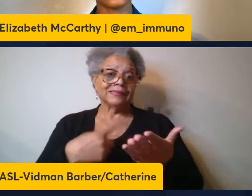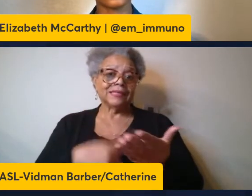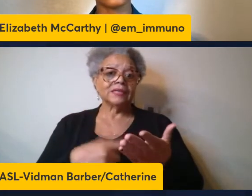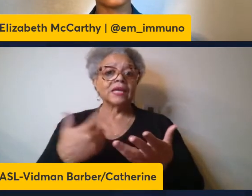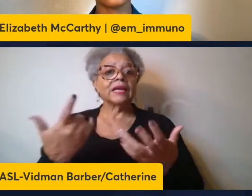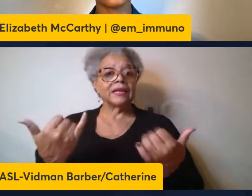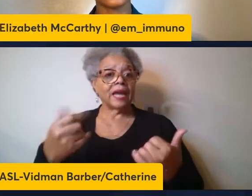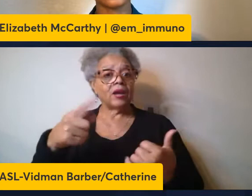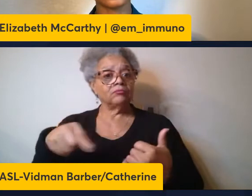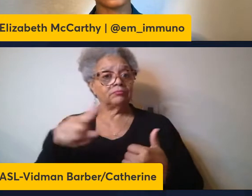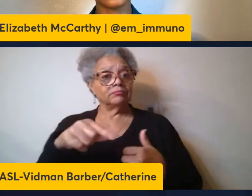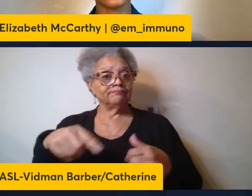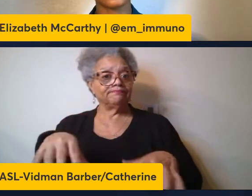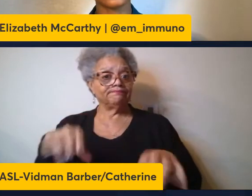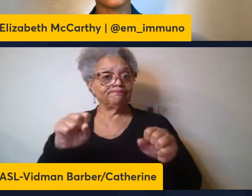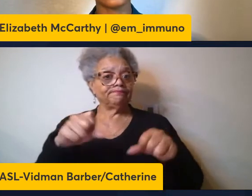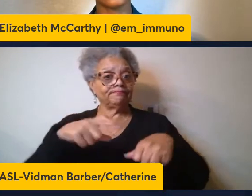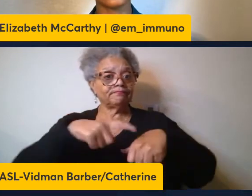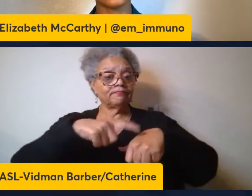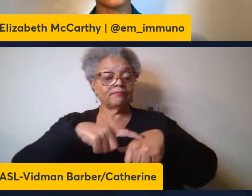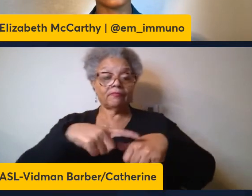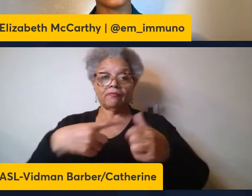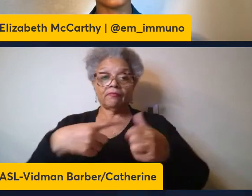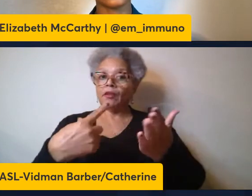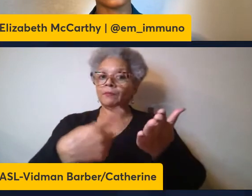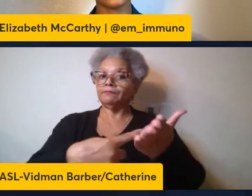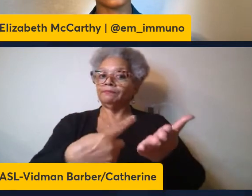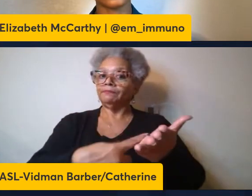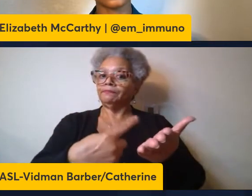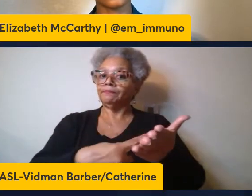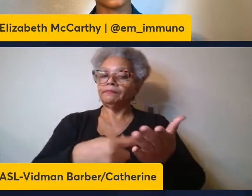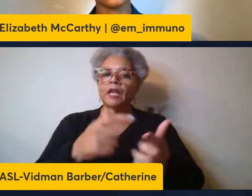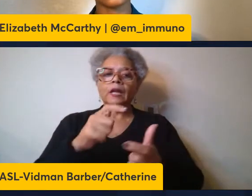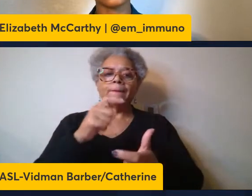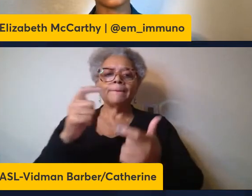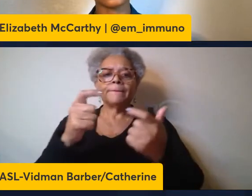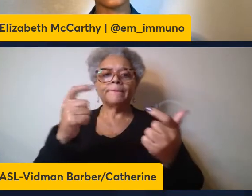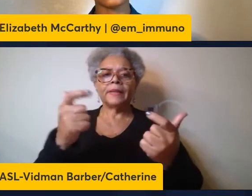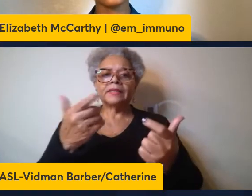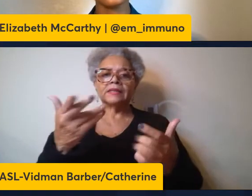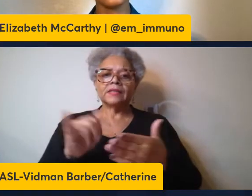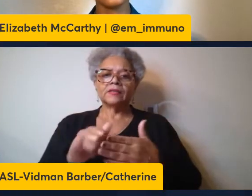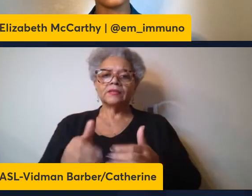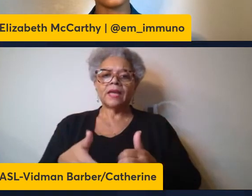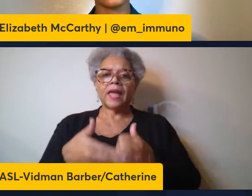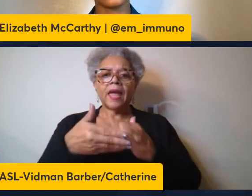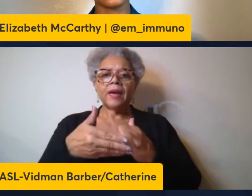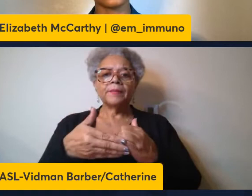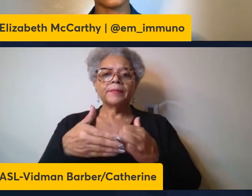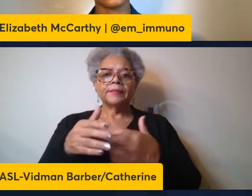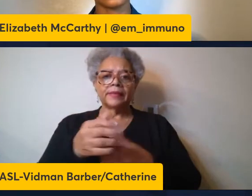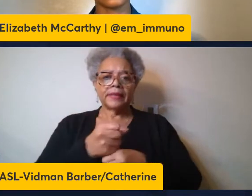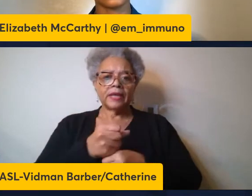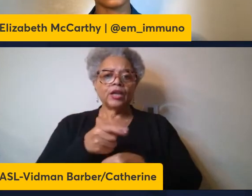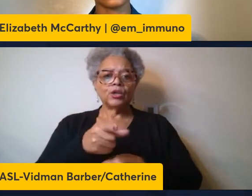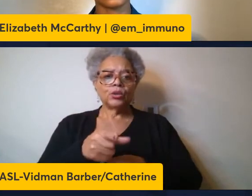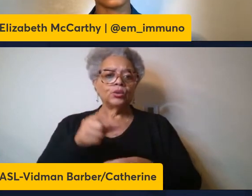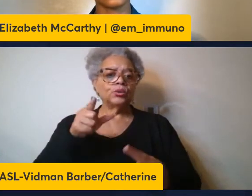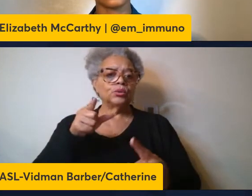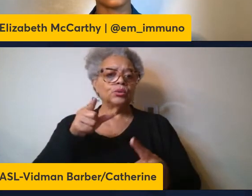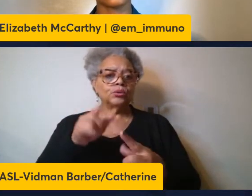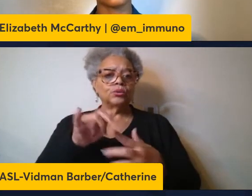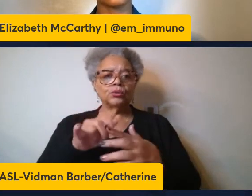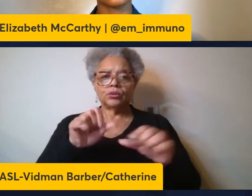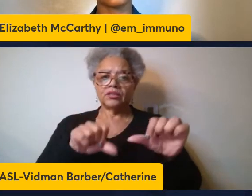time to discuss, what are the, the biggest things that help to get into doing data science